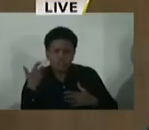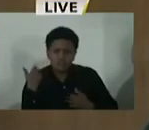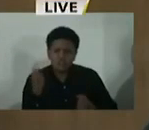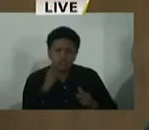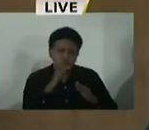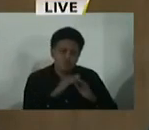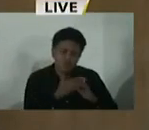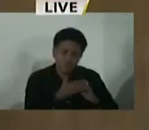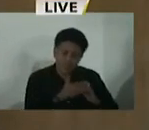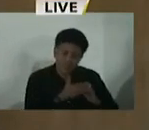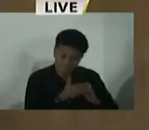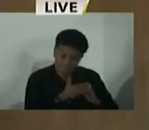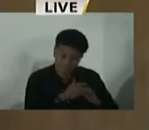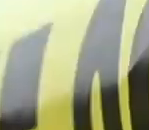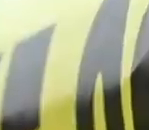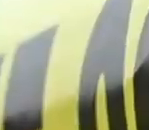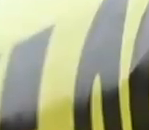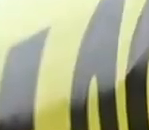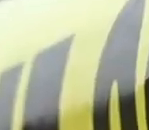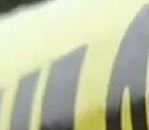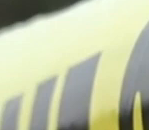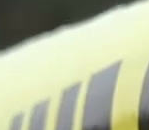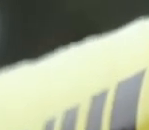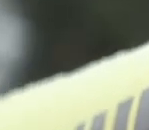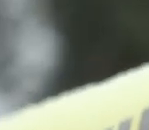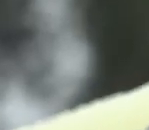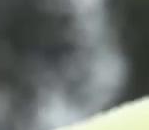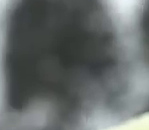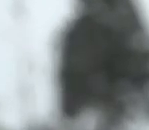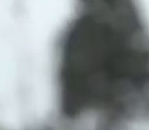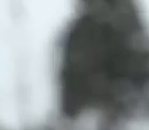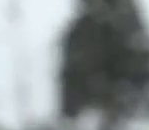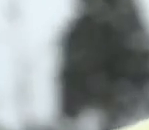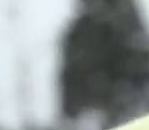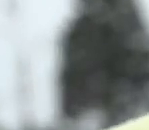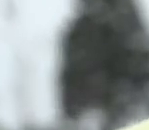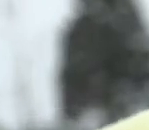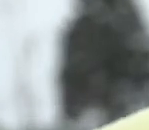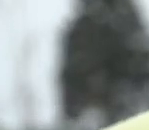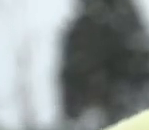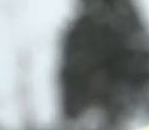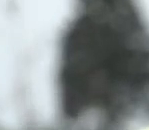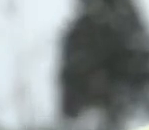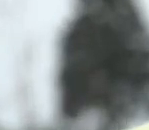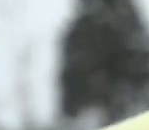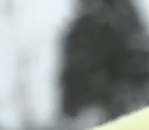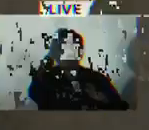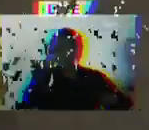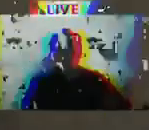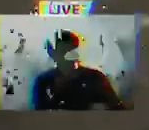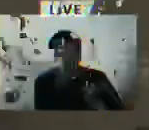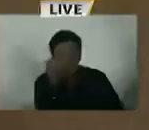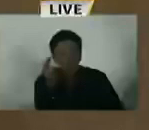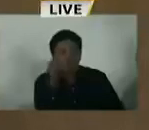Jamaica Constabulary Force has actually fallen. A striking thought when you think the fact that the murder rate has gone up to where it